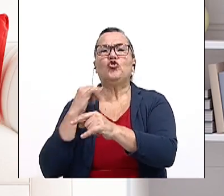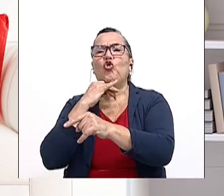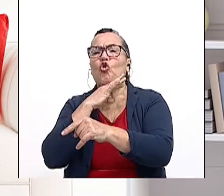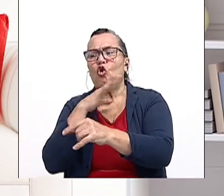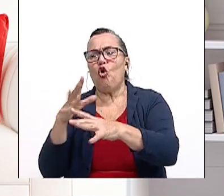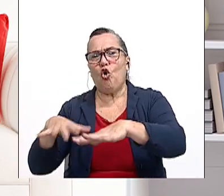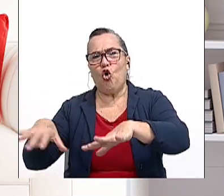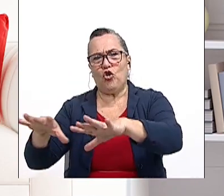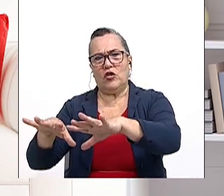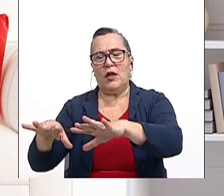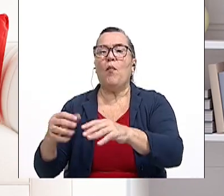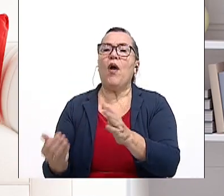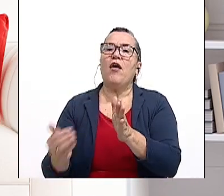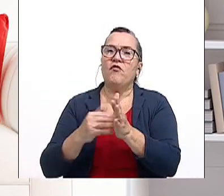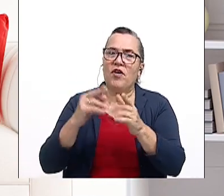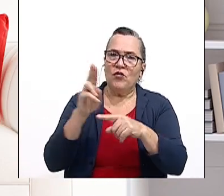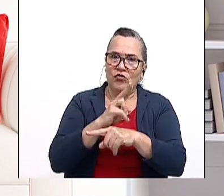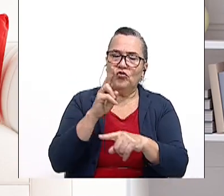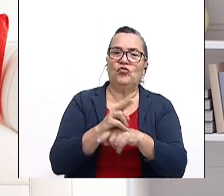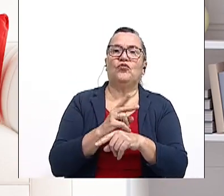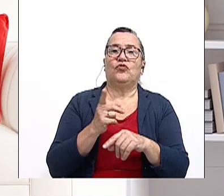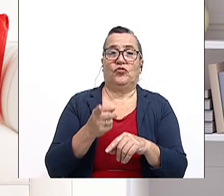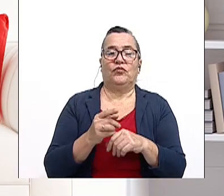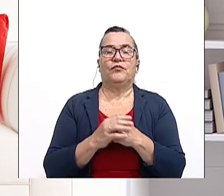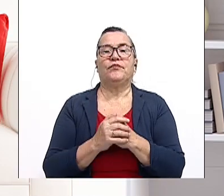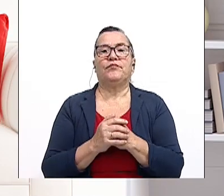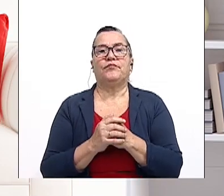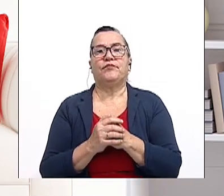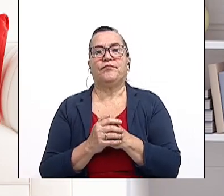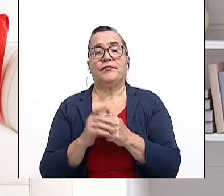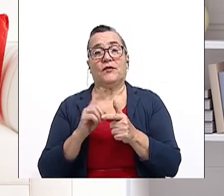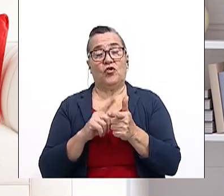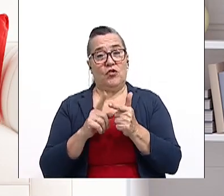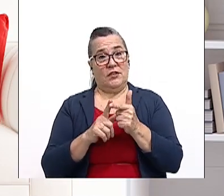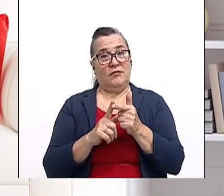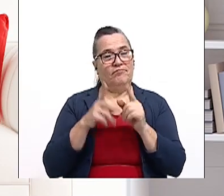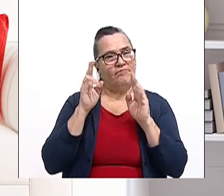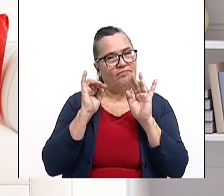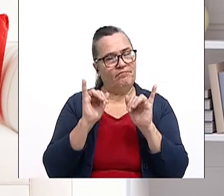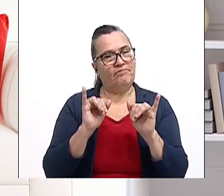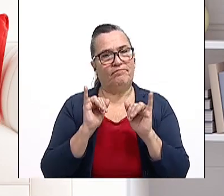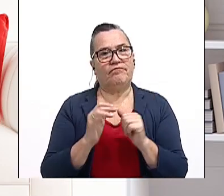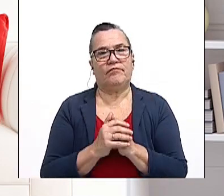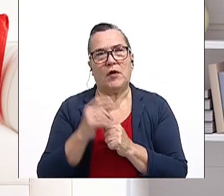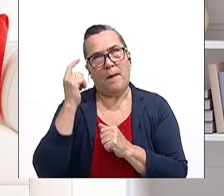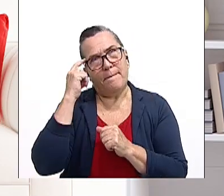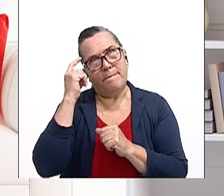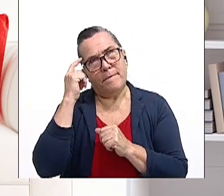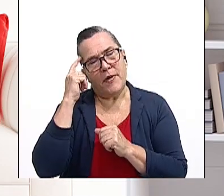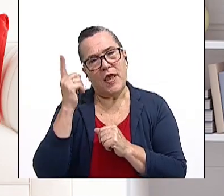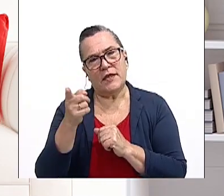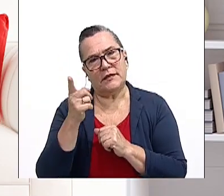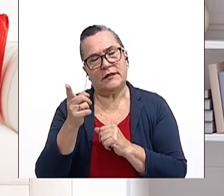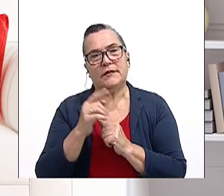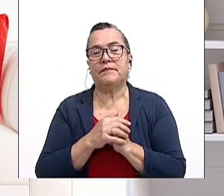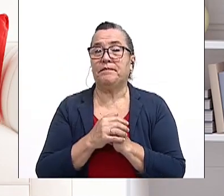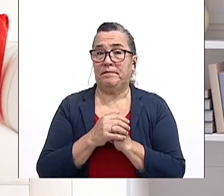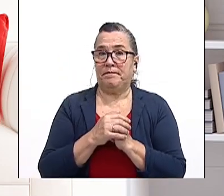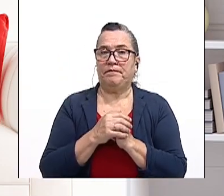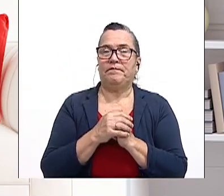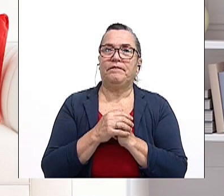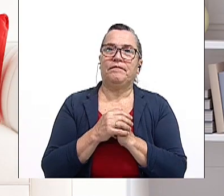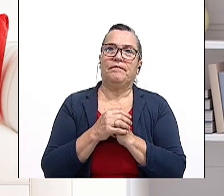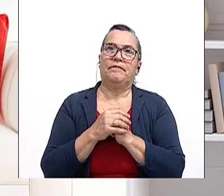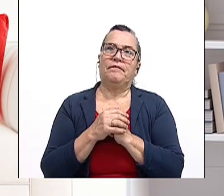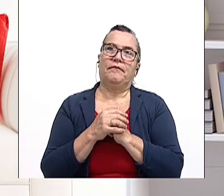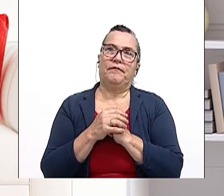can recycle or you can reuse, okay? So that's nice. Think about this, okay? Now let's